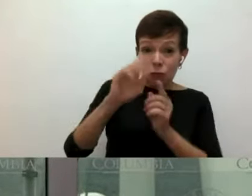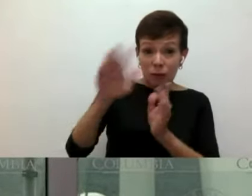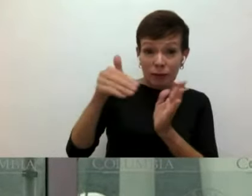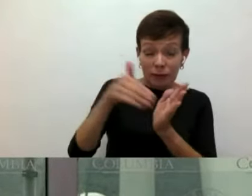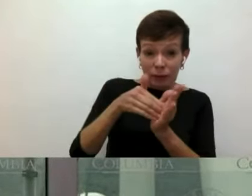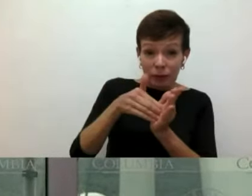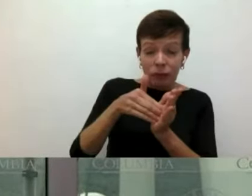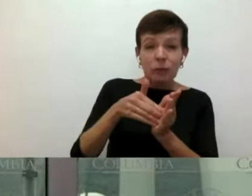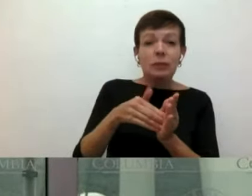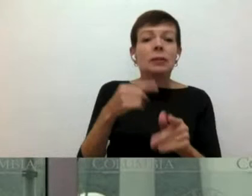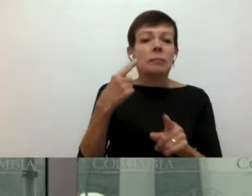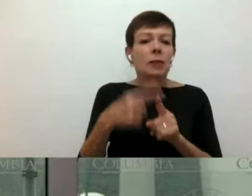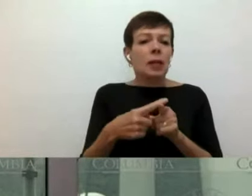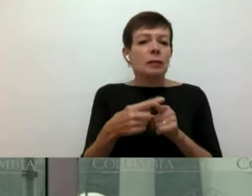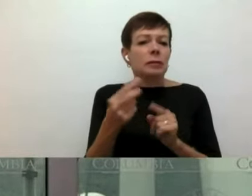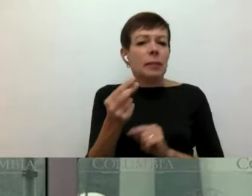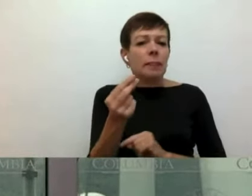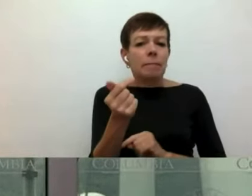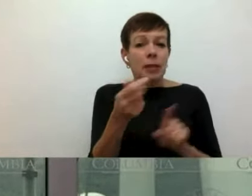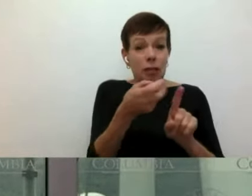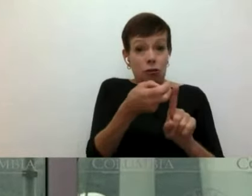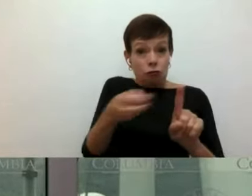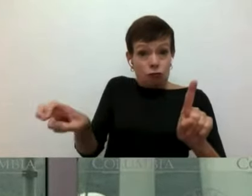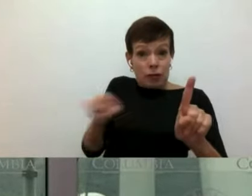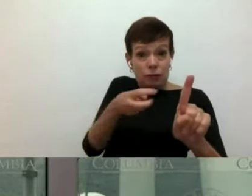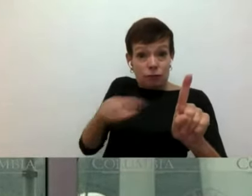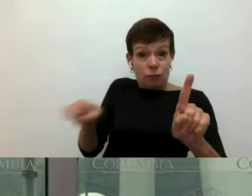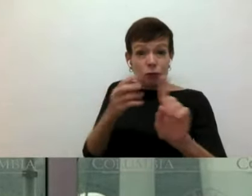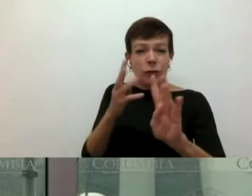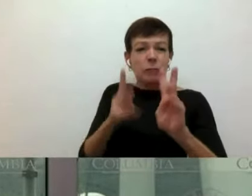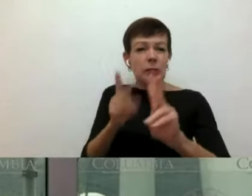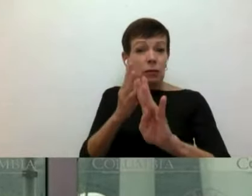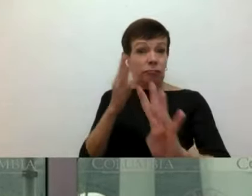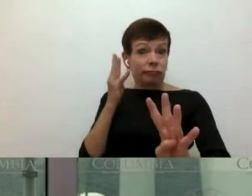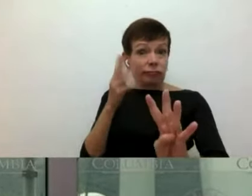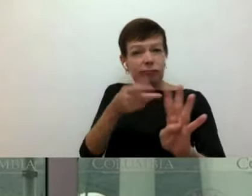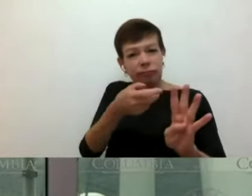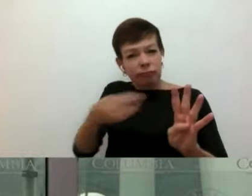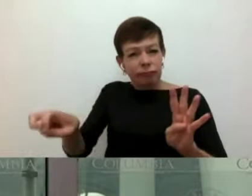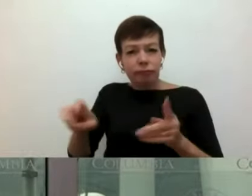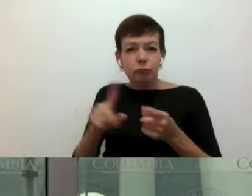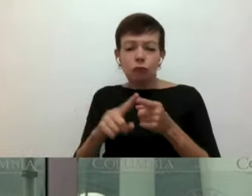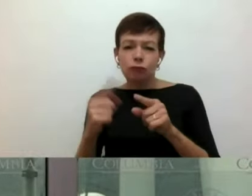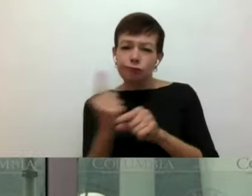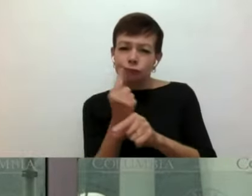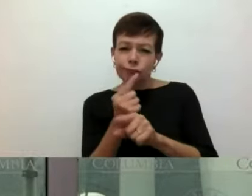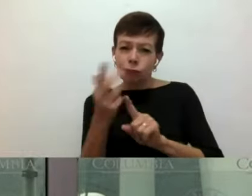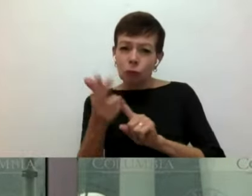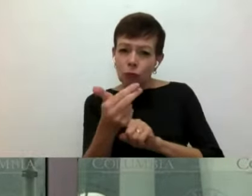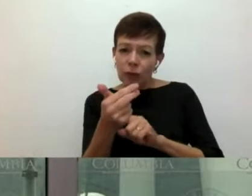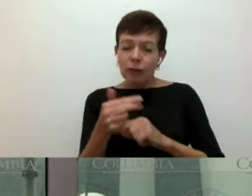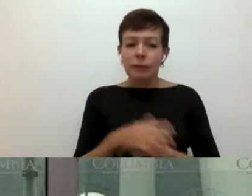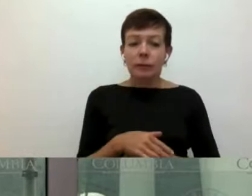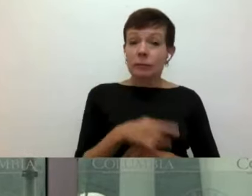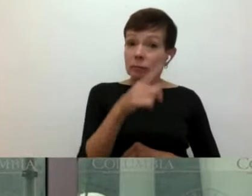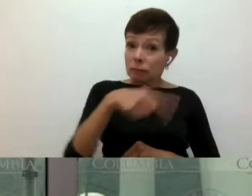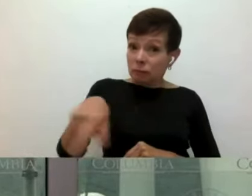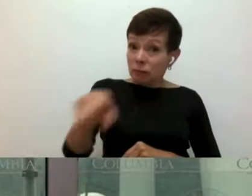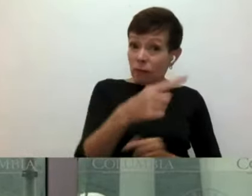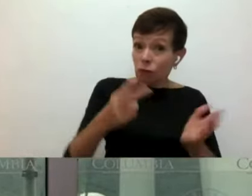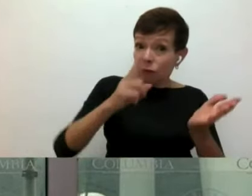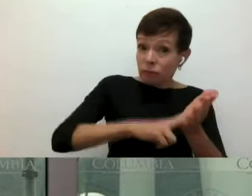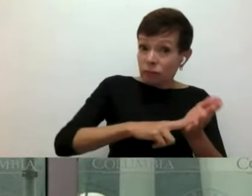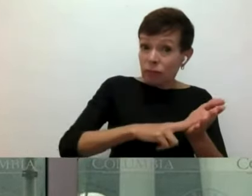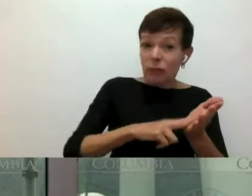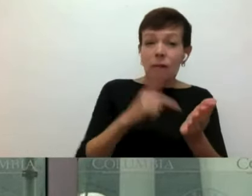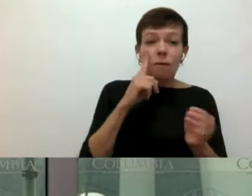BC call center to provide support and initiating immediate transfer of evacuees from the queue into suitable lodging. The more